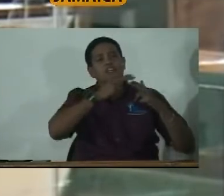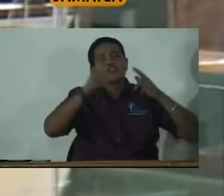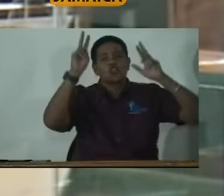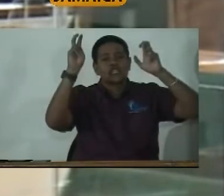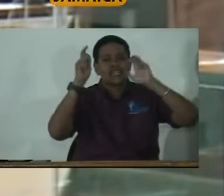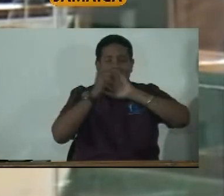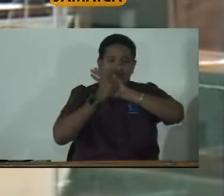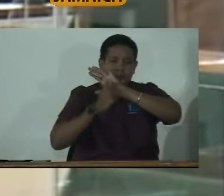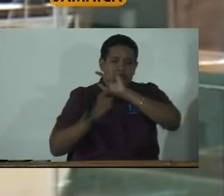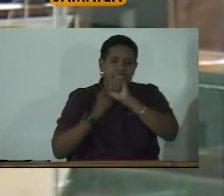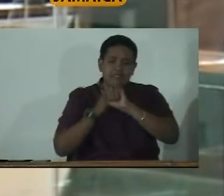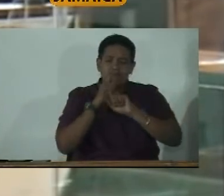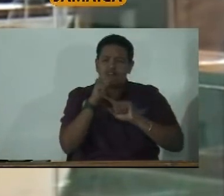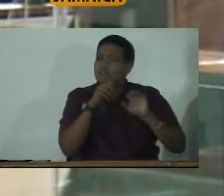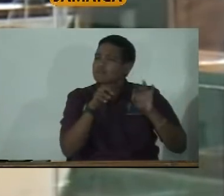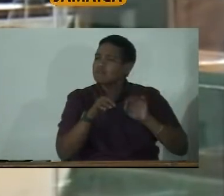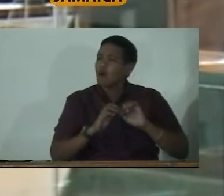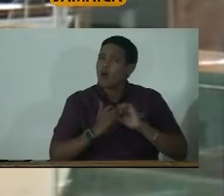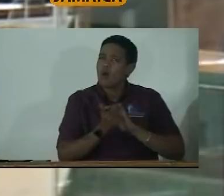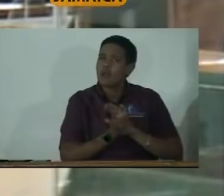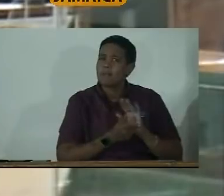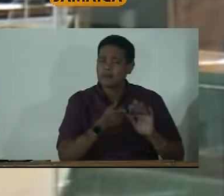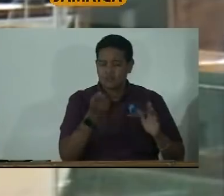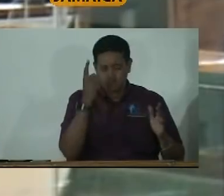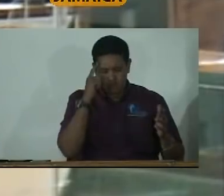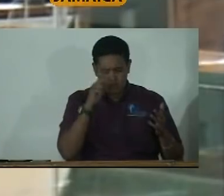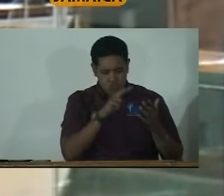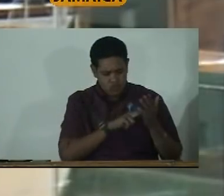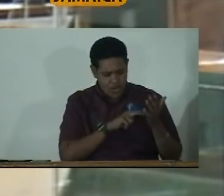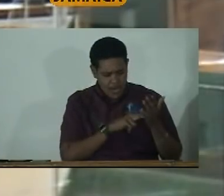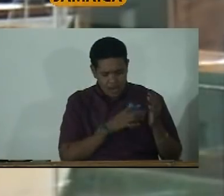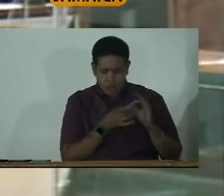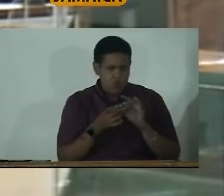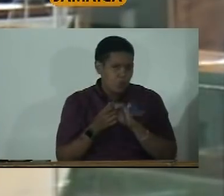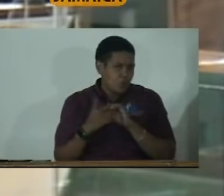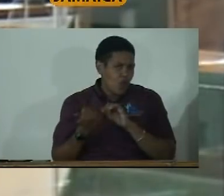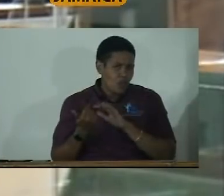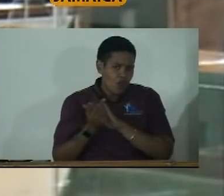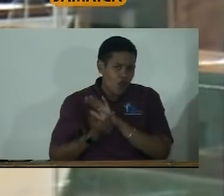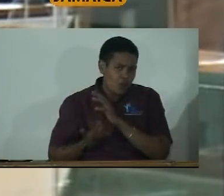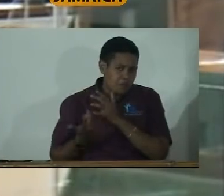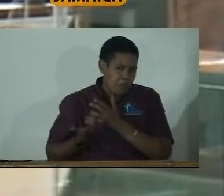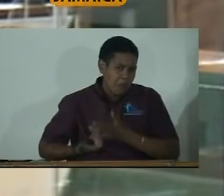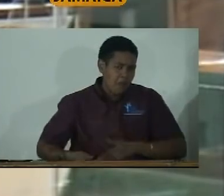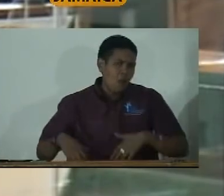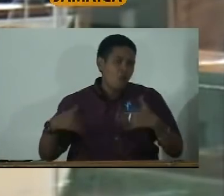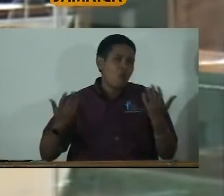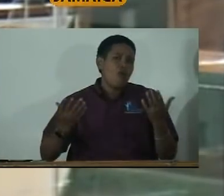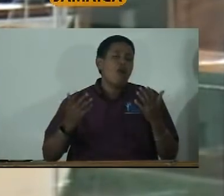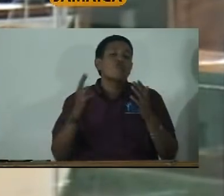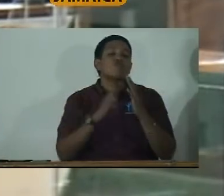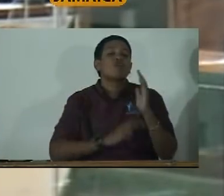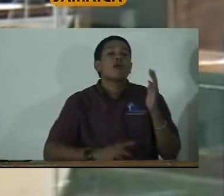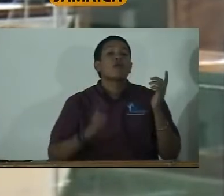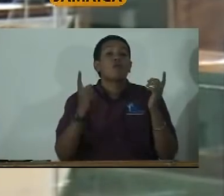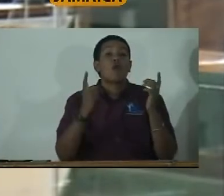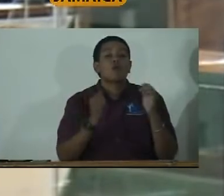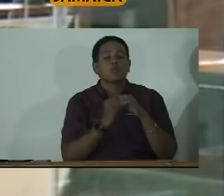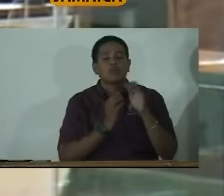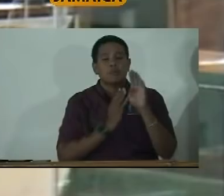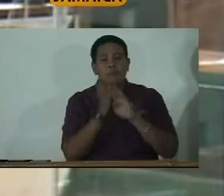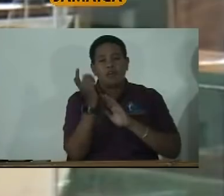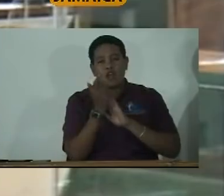bill, and it indicates how the bill is to be construed when read, and that is for the bill to be read as one with the Principal Act.